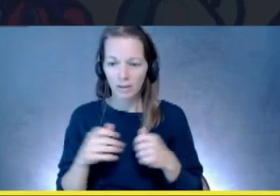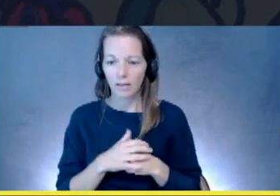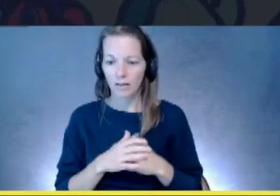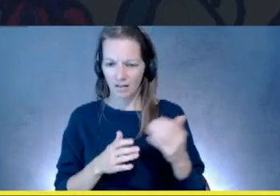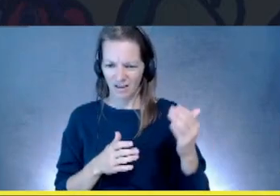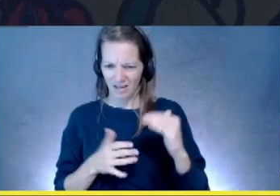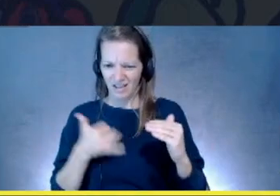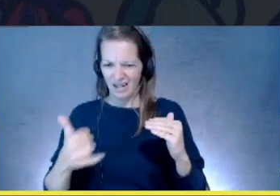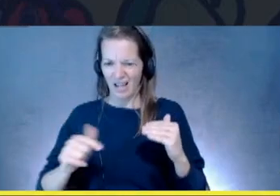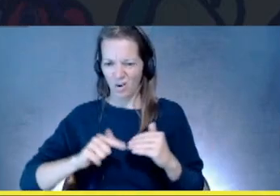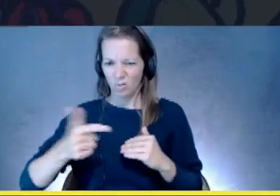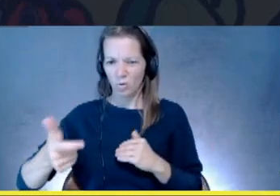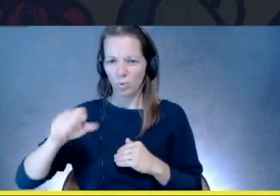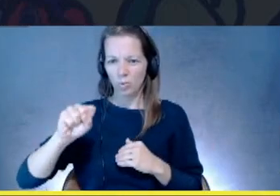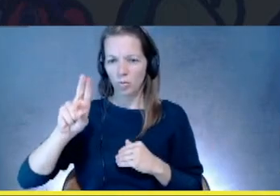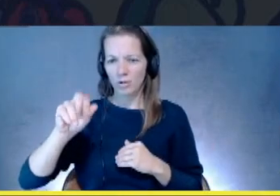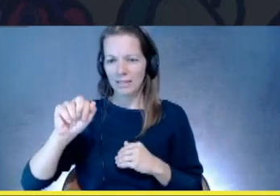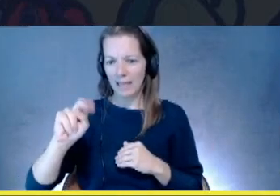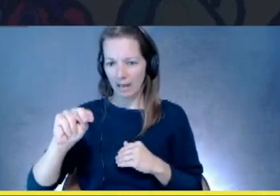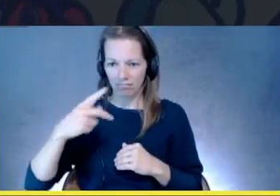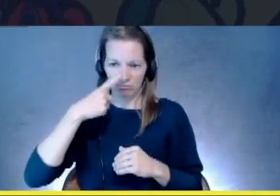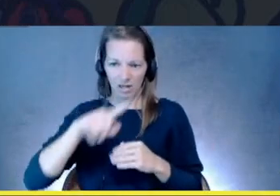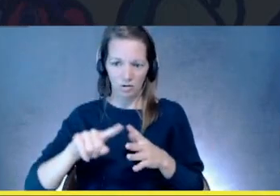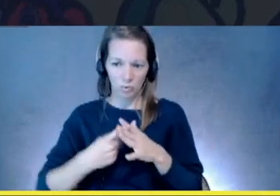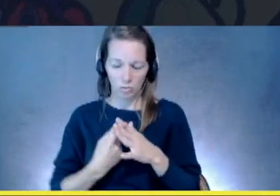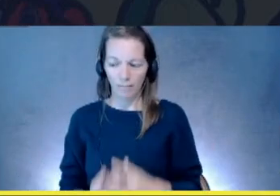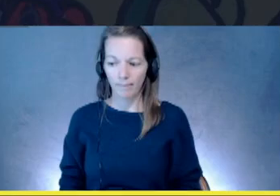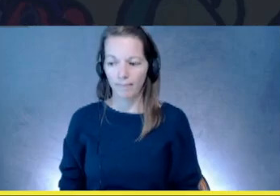to Susan Chapman to start us off.